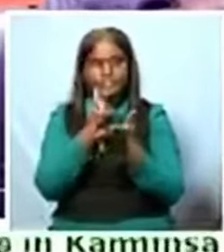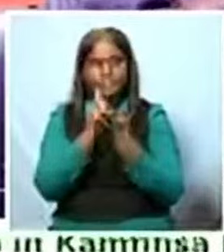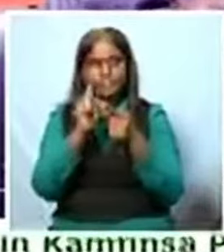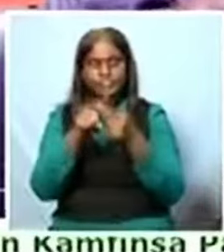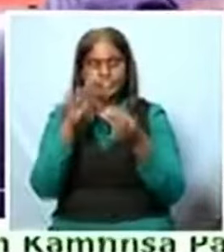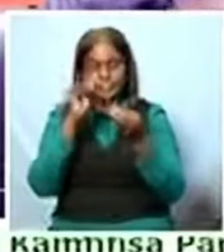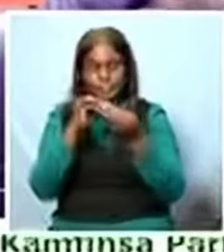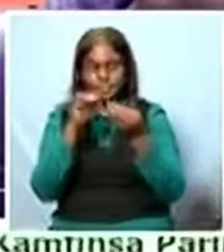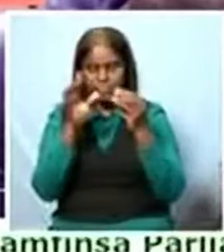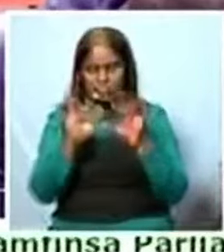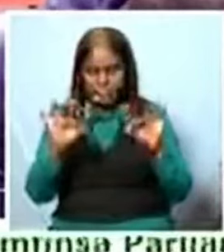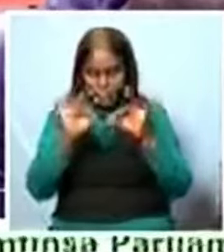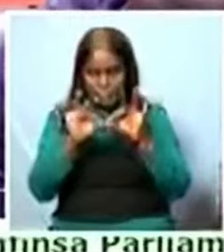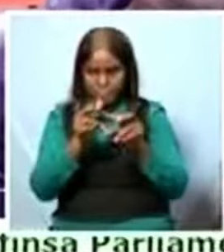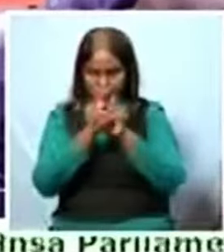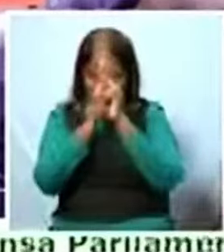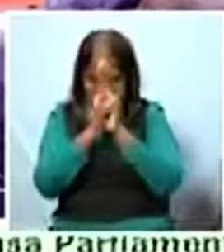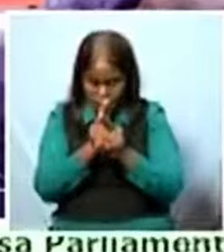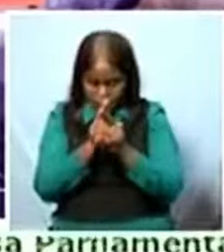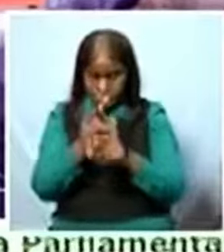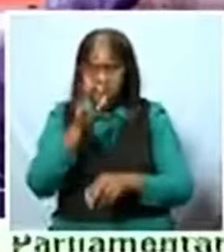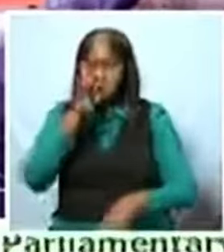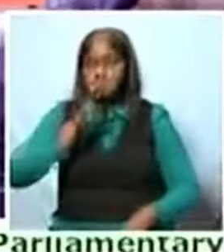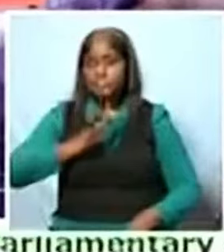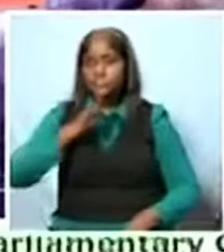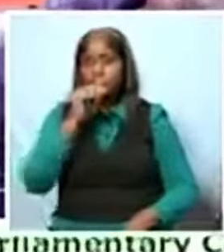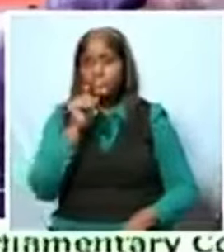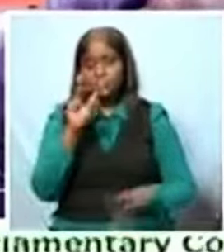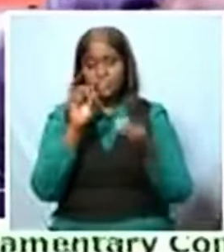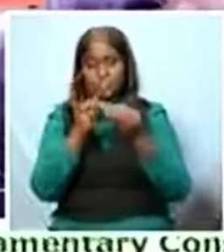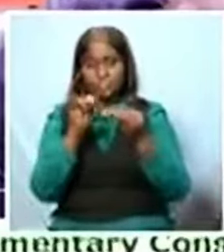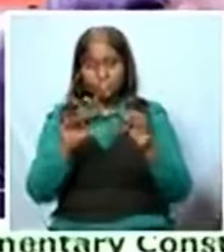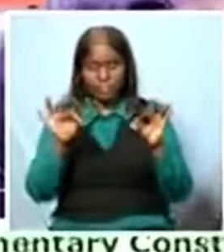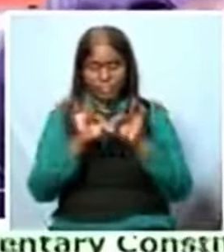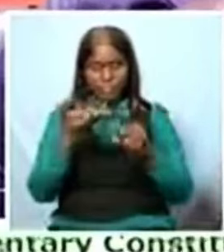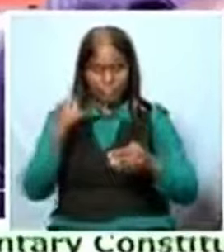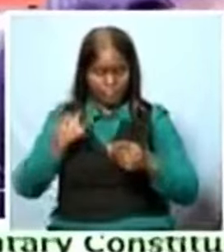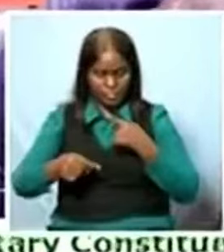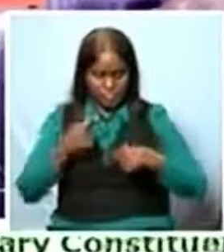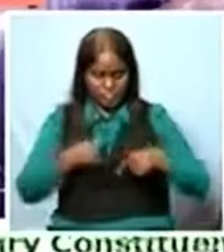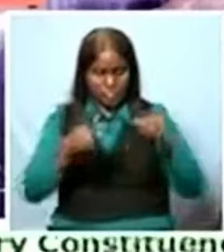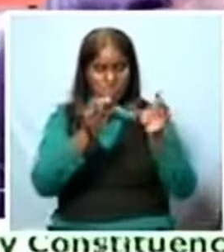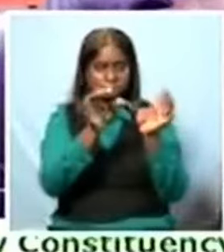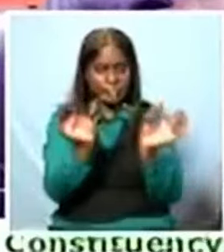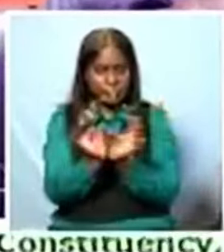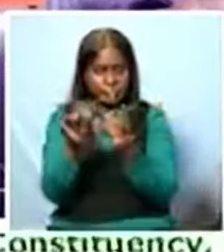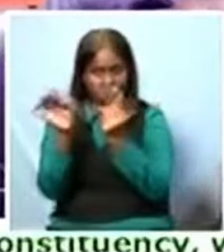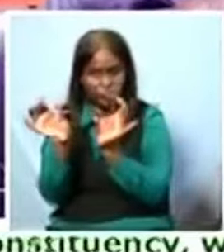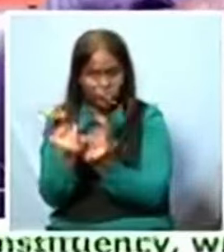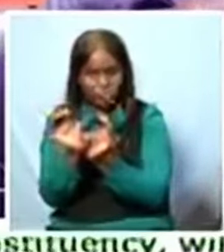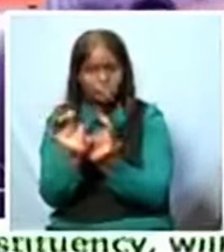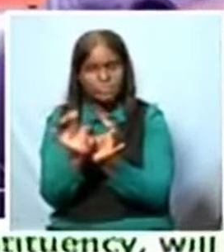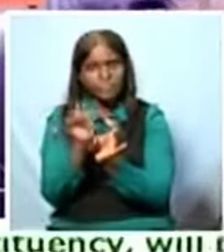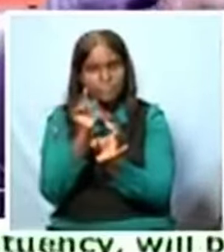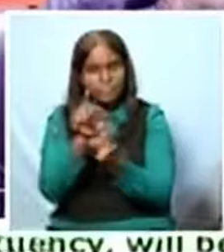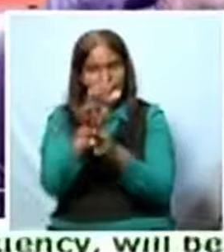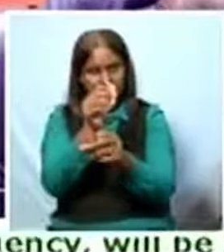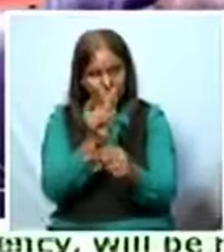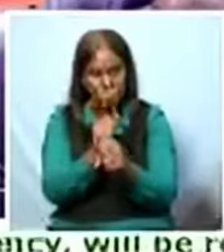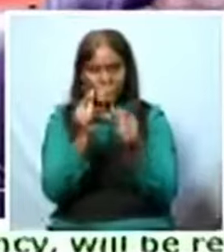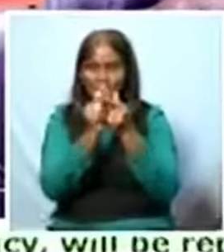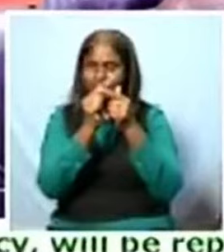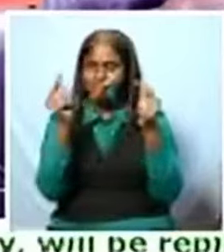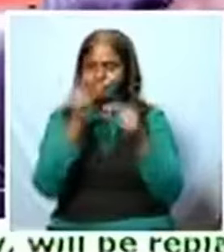more important, actually, Honorable Madam Speaker, Kamfinsa constituency, I think, is receiving the